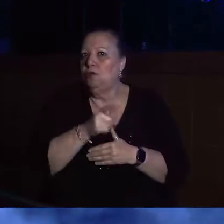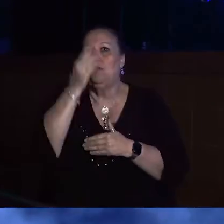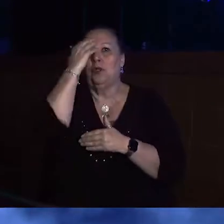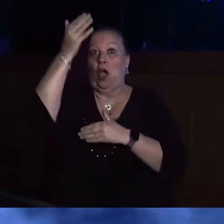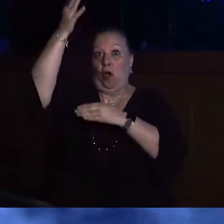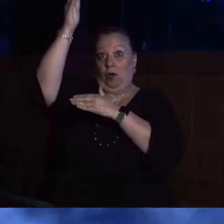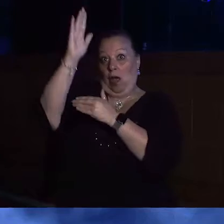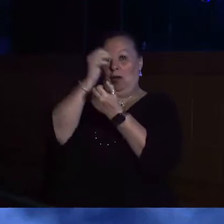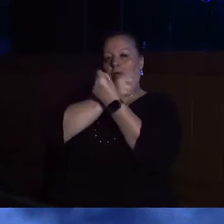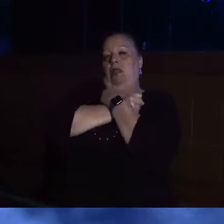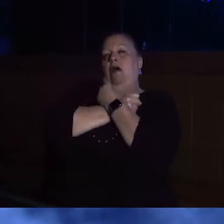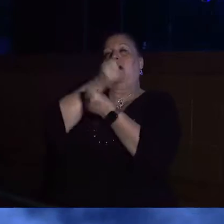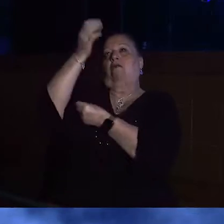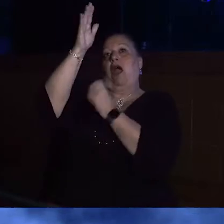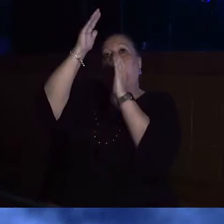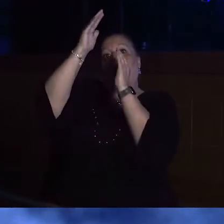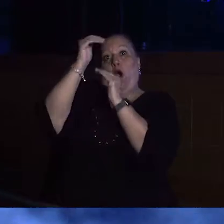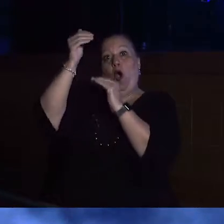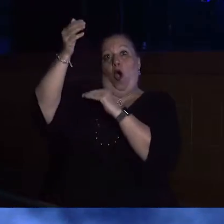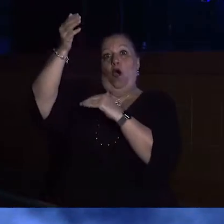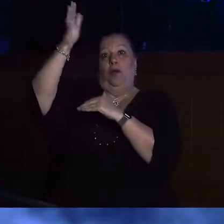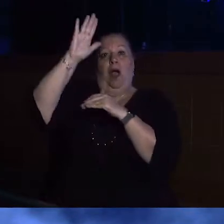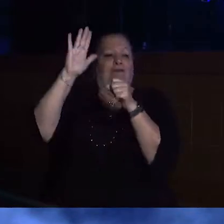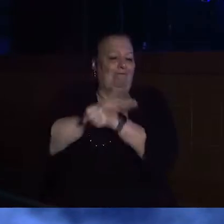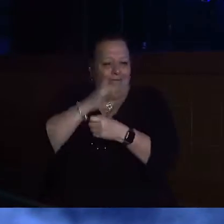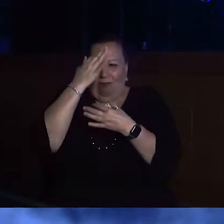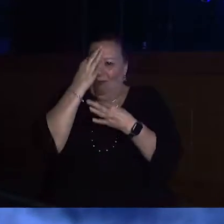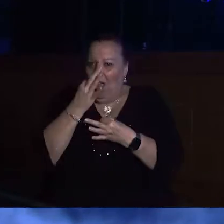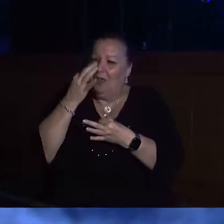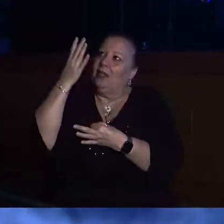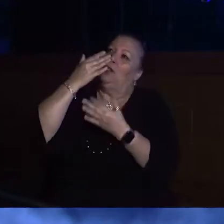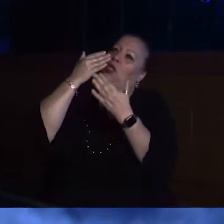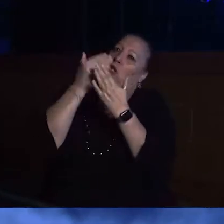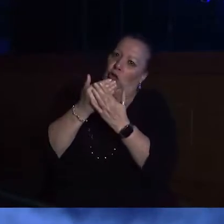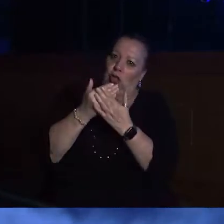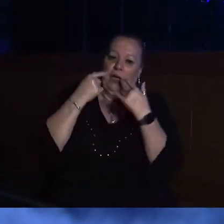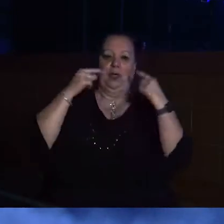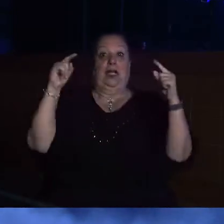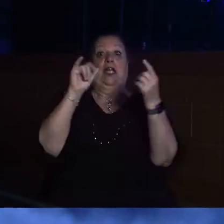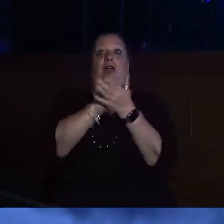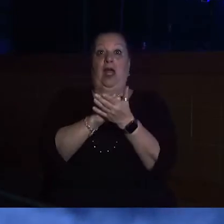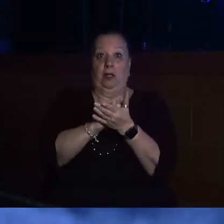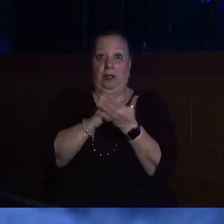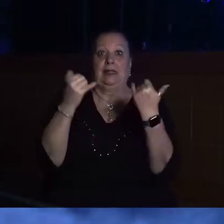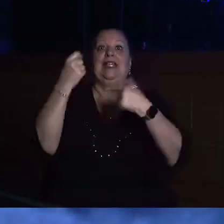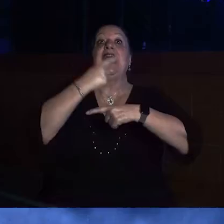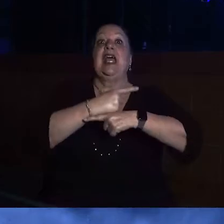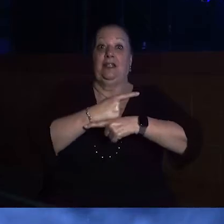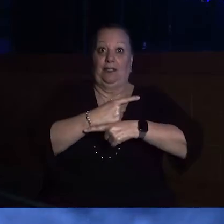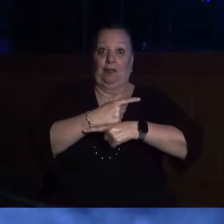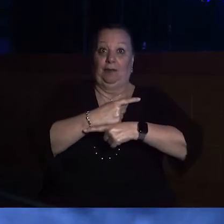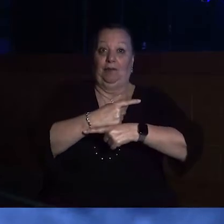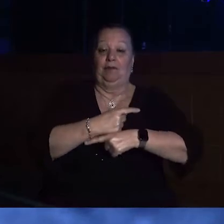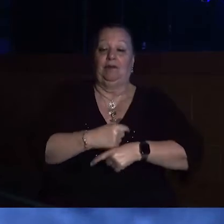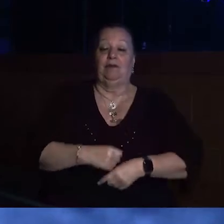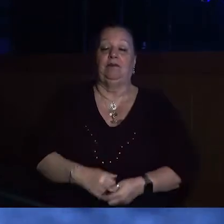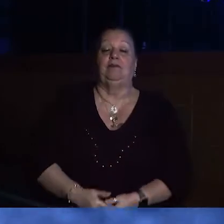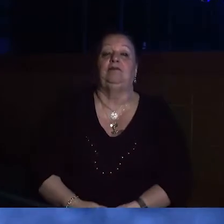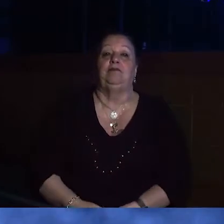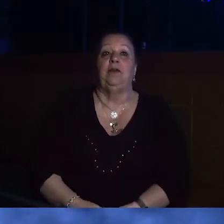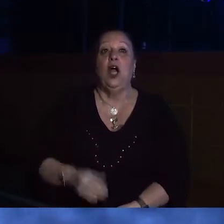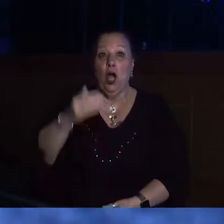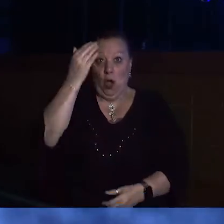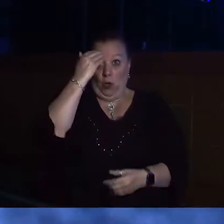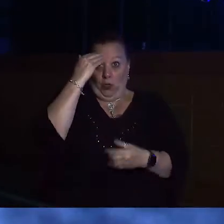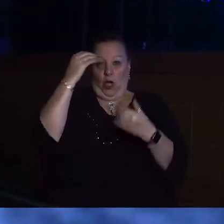that God is love, God is hope, God is faithful, and He is good. And we declare that today. We